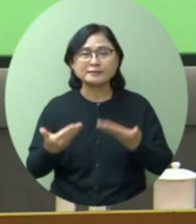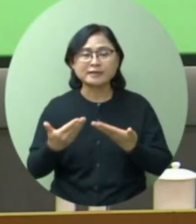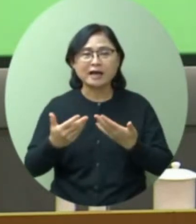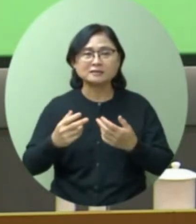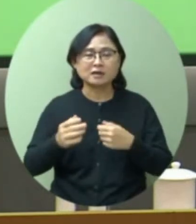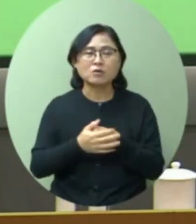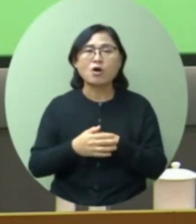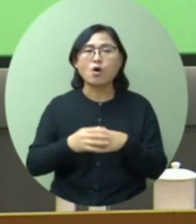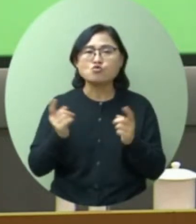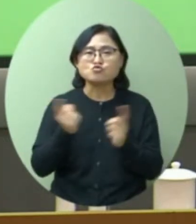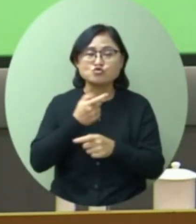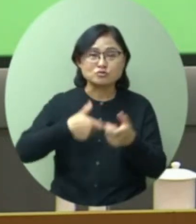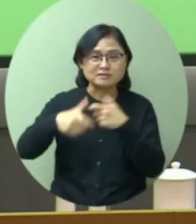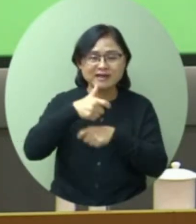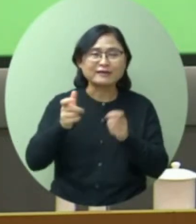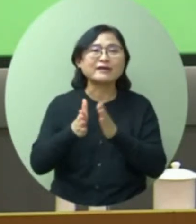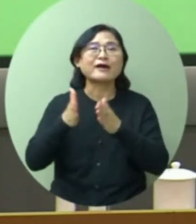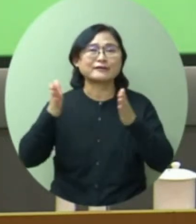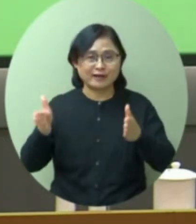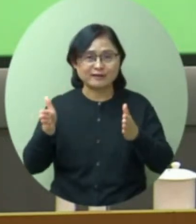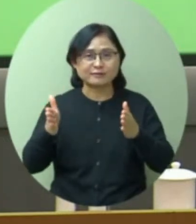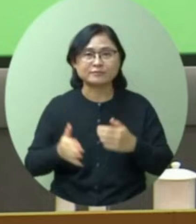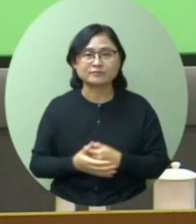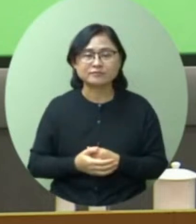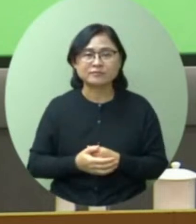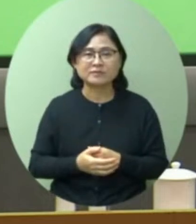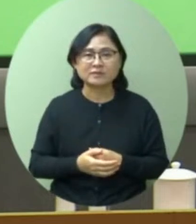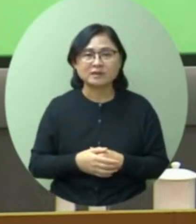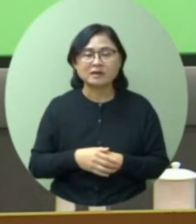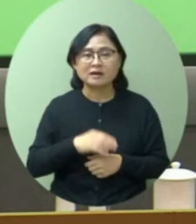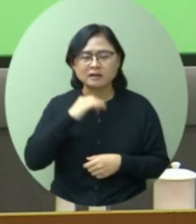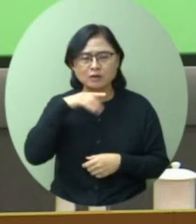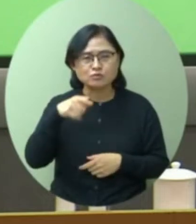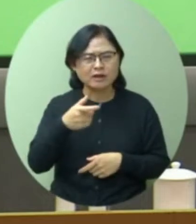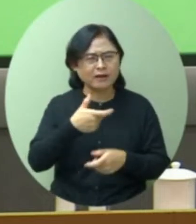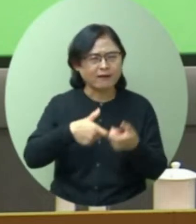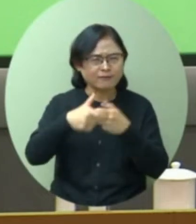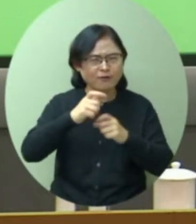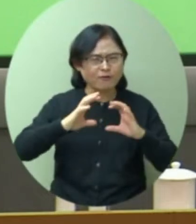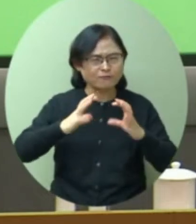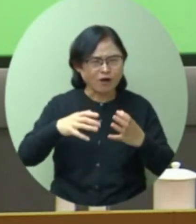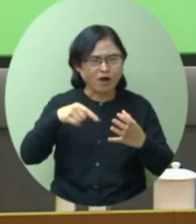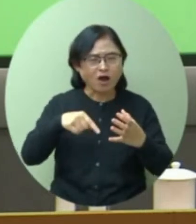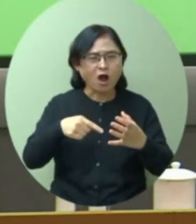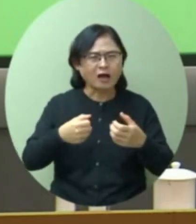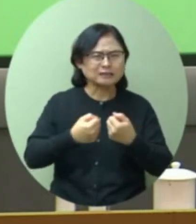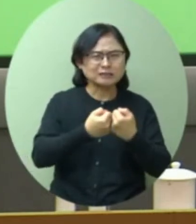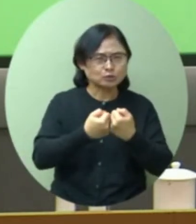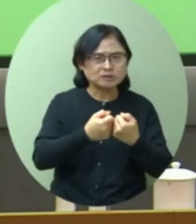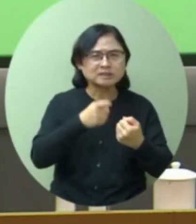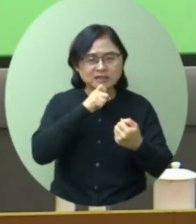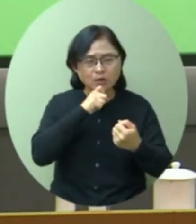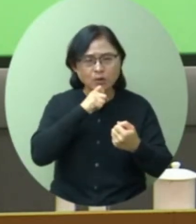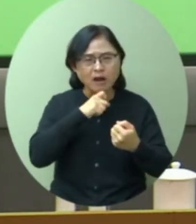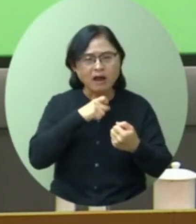The duty of the government is to send out a clear message that this is a time of change.